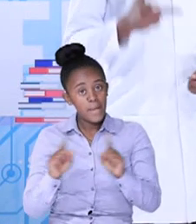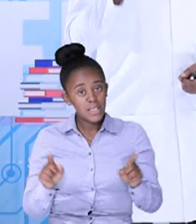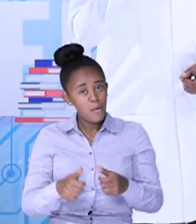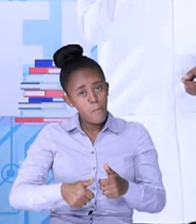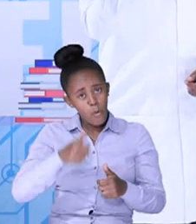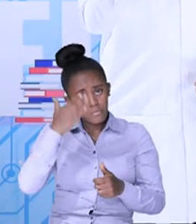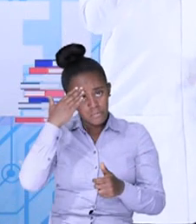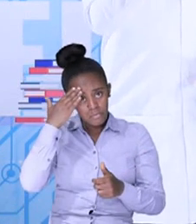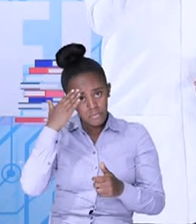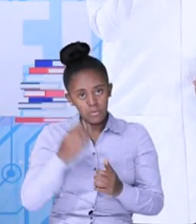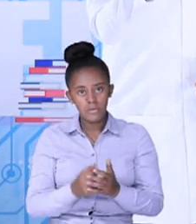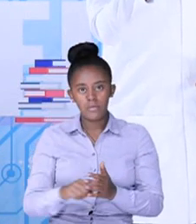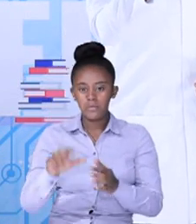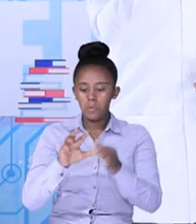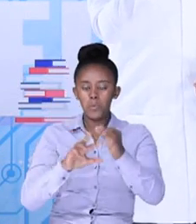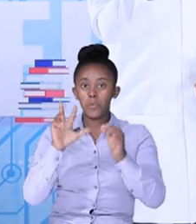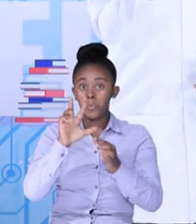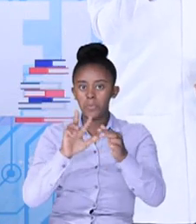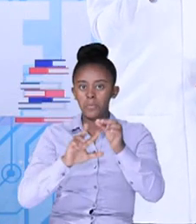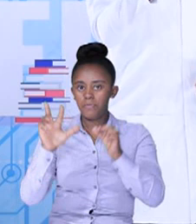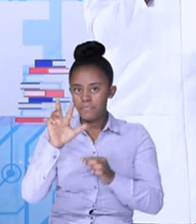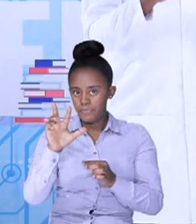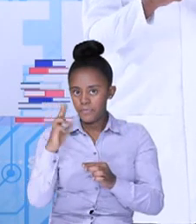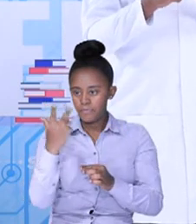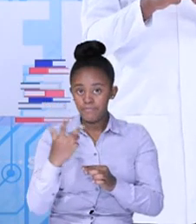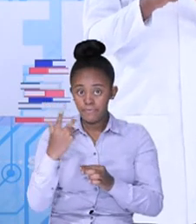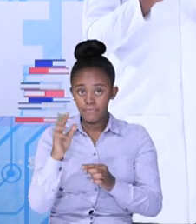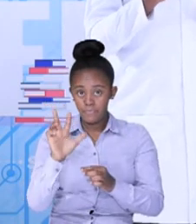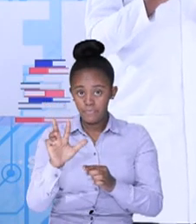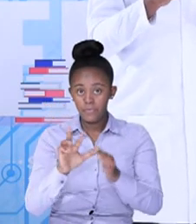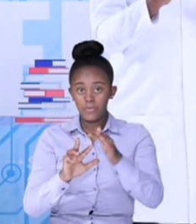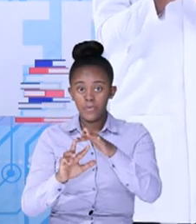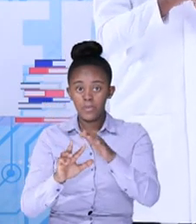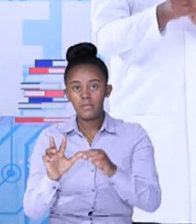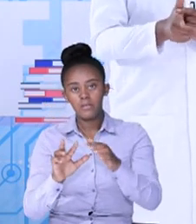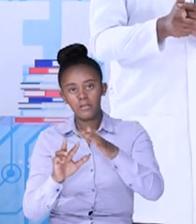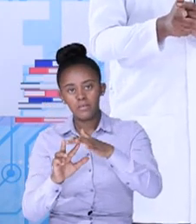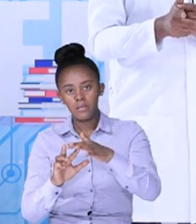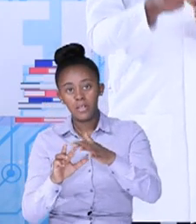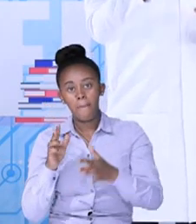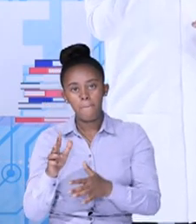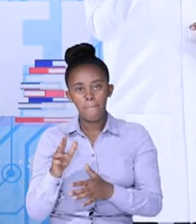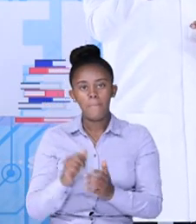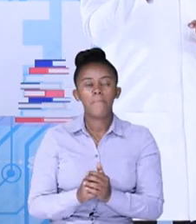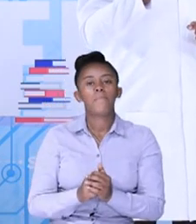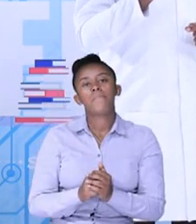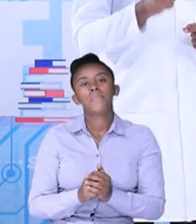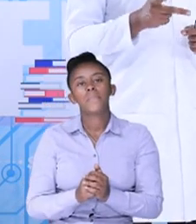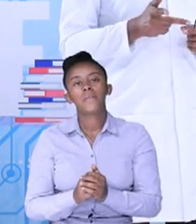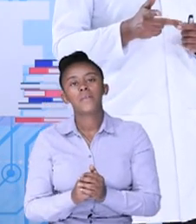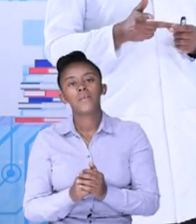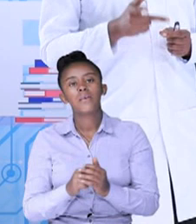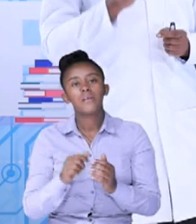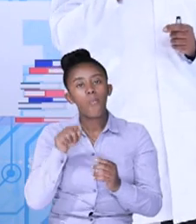common is using those three fingers. Those three fingers, index fingers, the middle finger, and the thumb. So